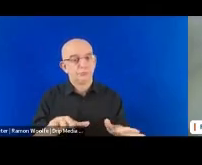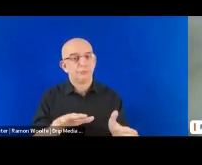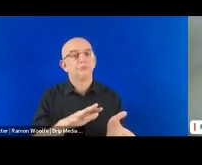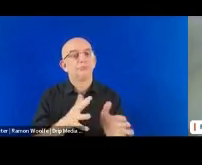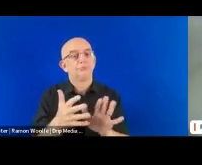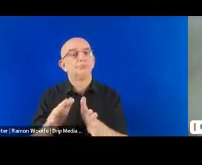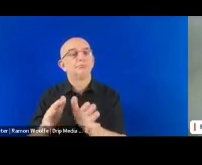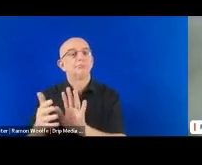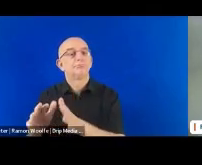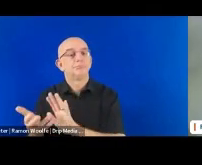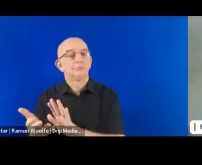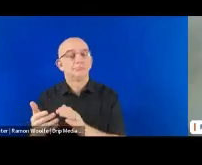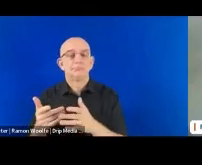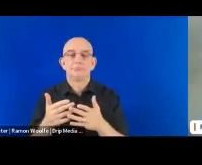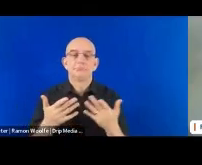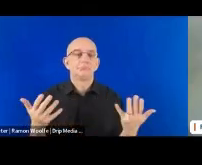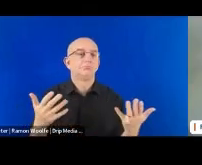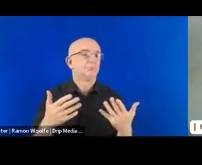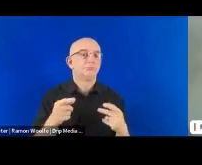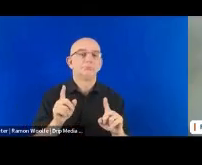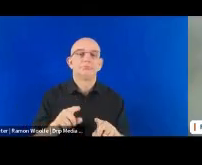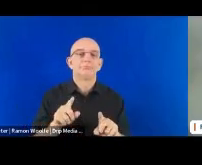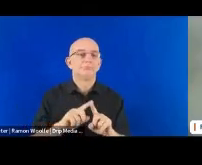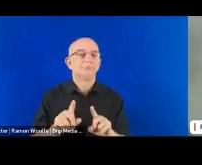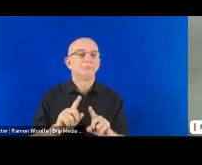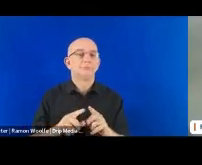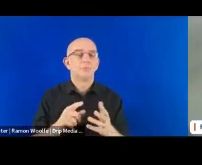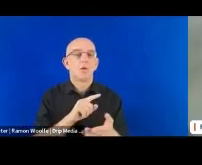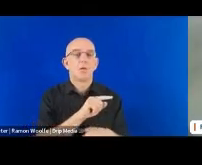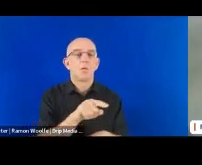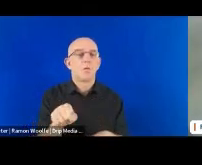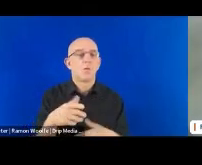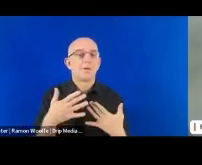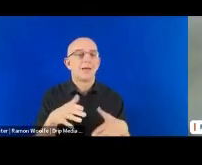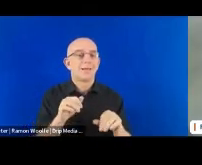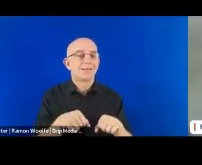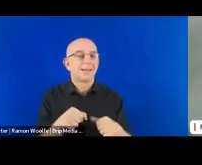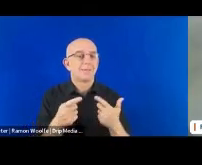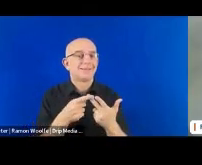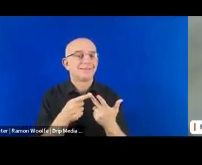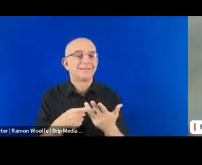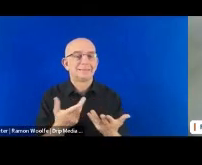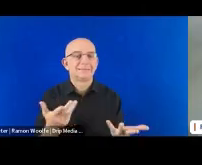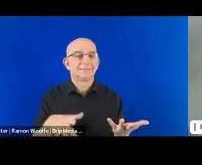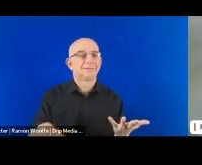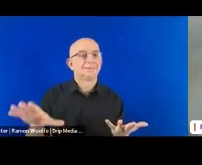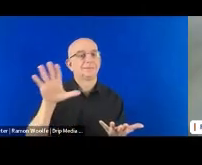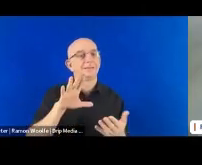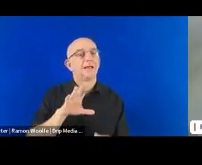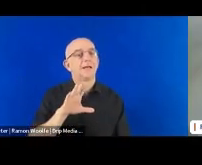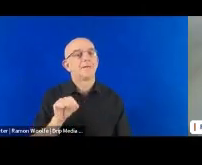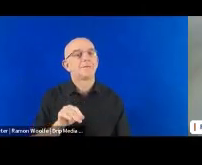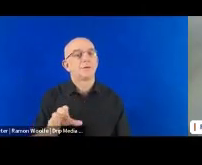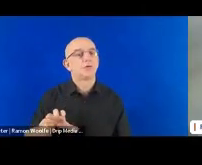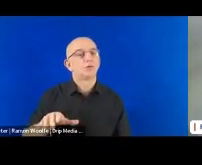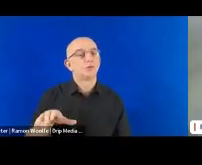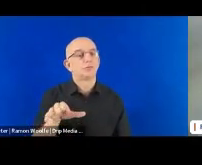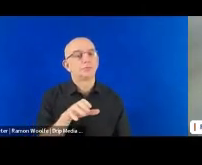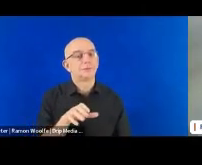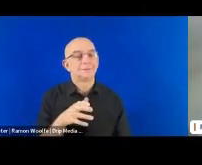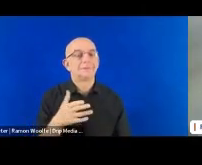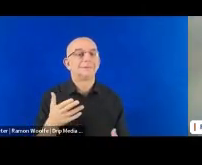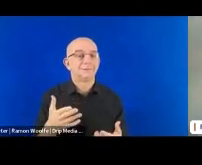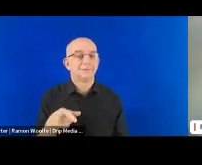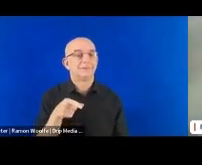be fulfilled in order for us to continue promoting the building of social protection flows. But also with it's